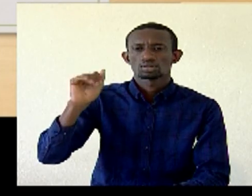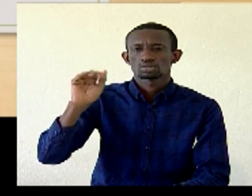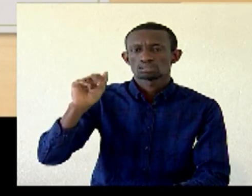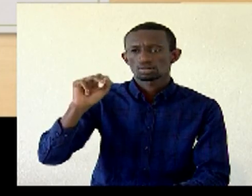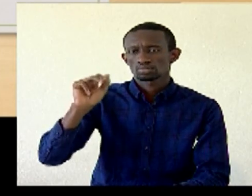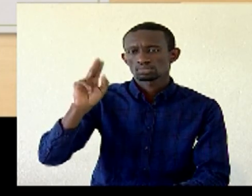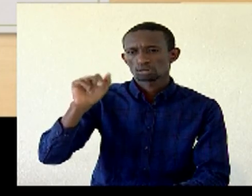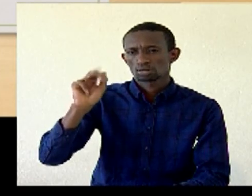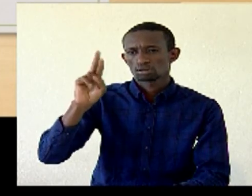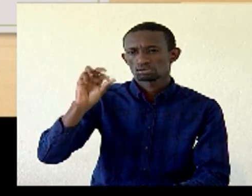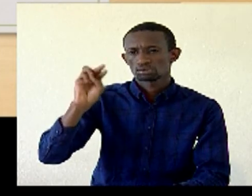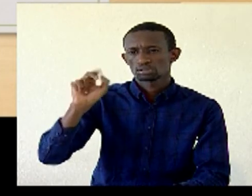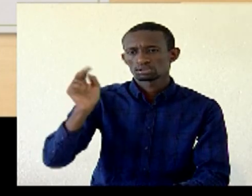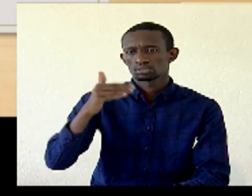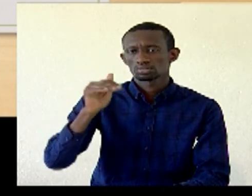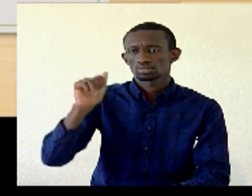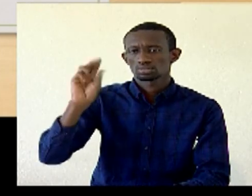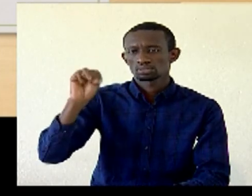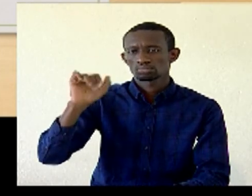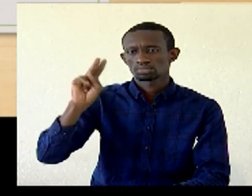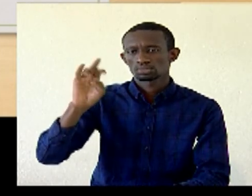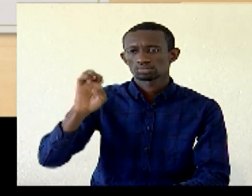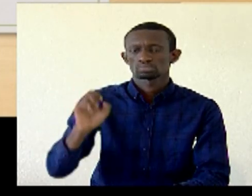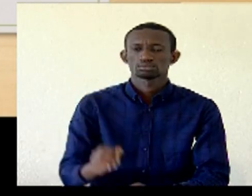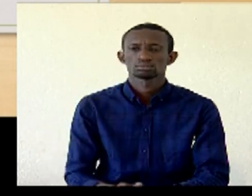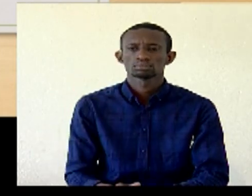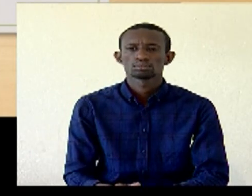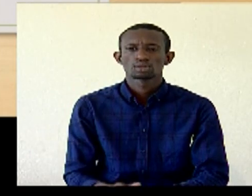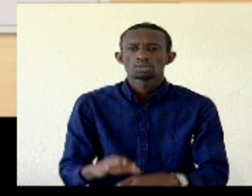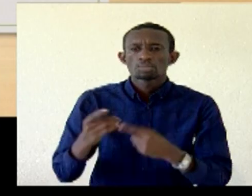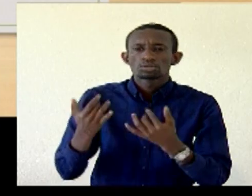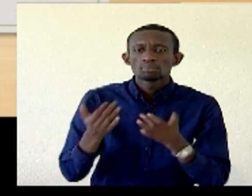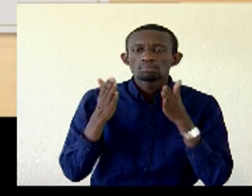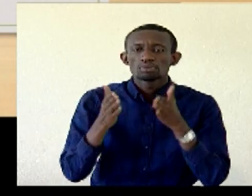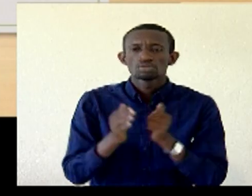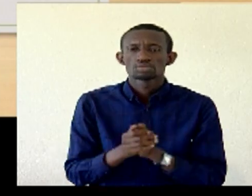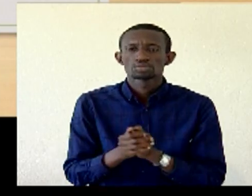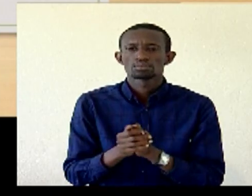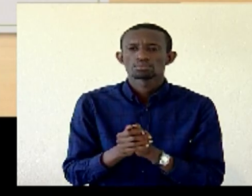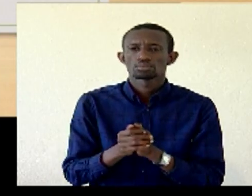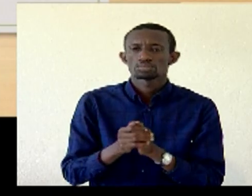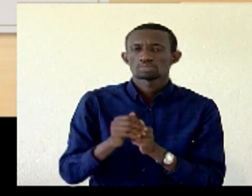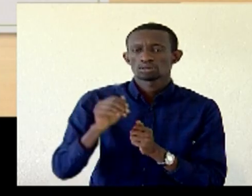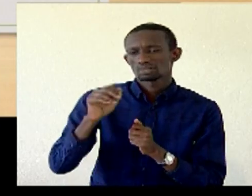and then we look at the alkalinity of the phenylamine or aniline.